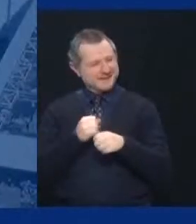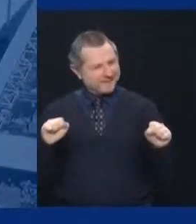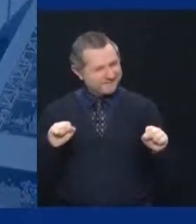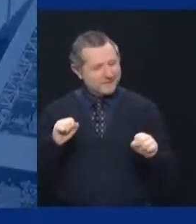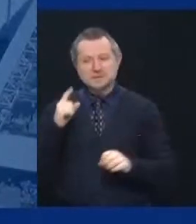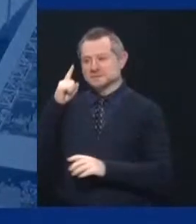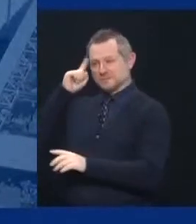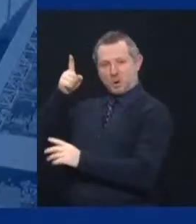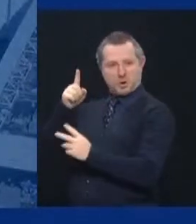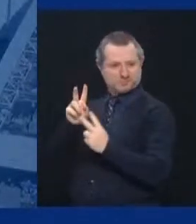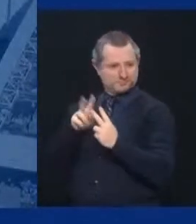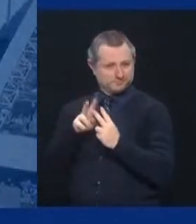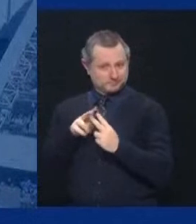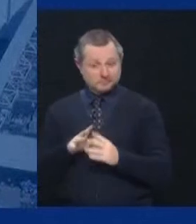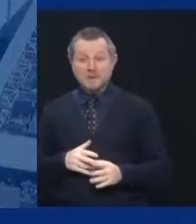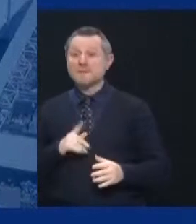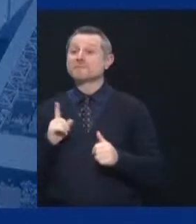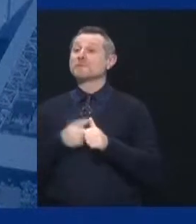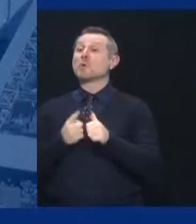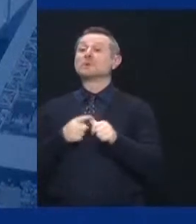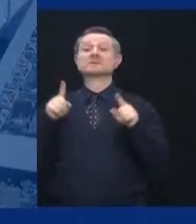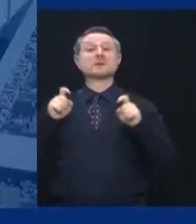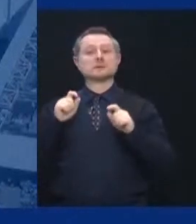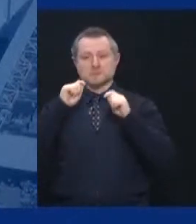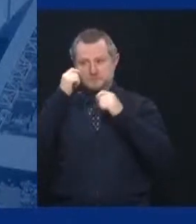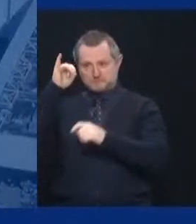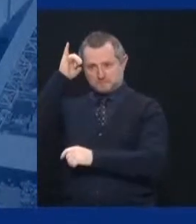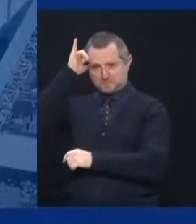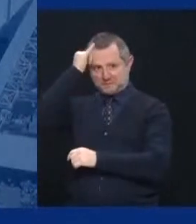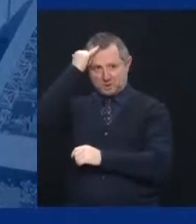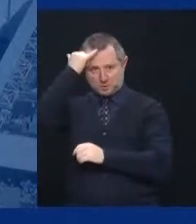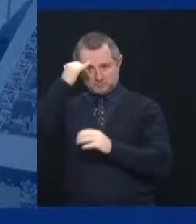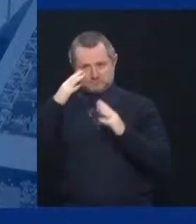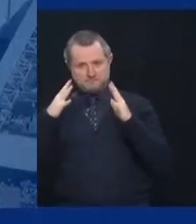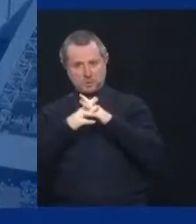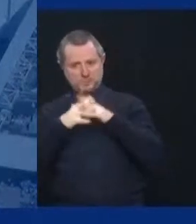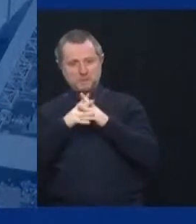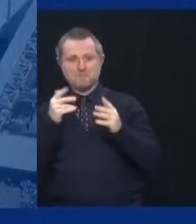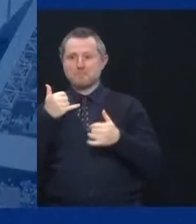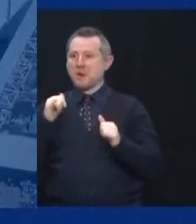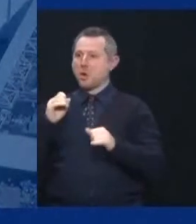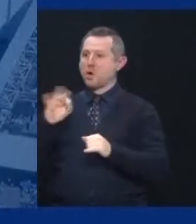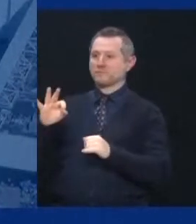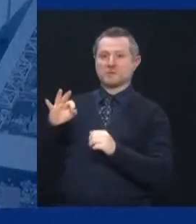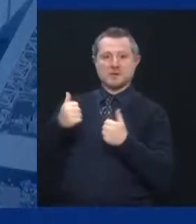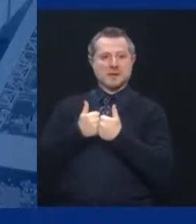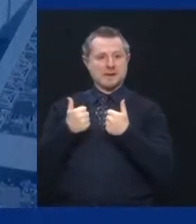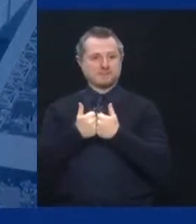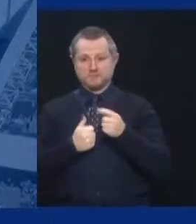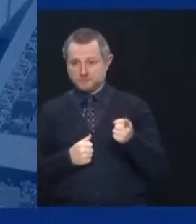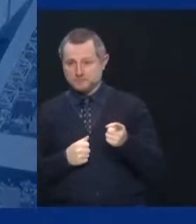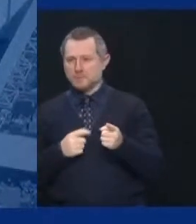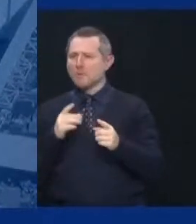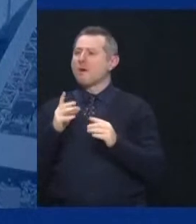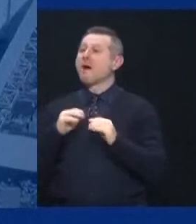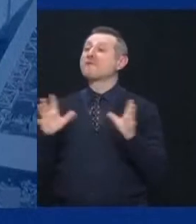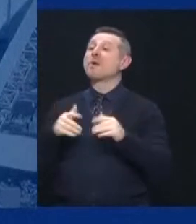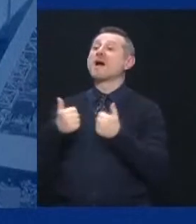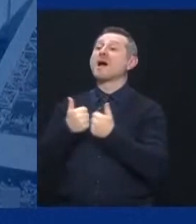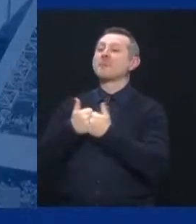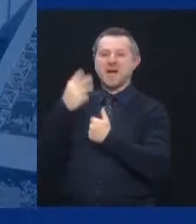pilot the approach at the Buffalo Bills playoff game. A football playoff game obviously is outdoors, which is